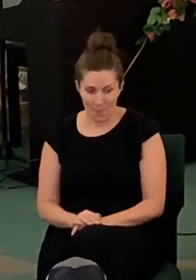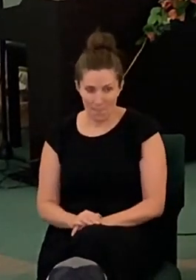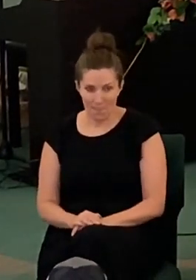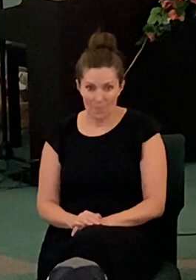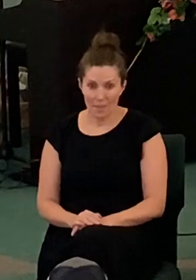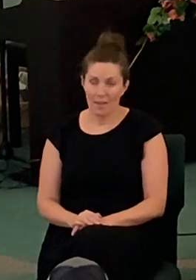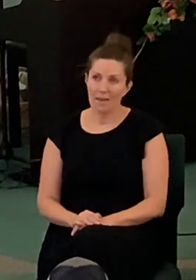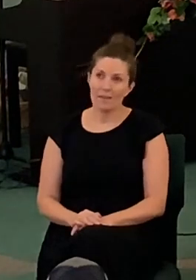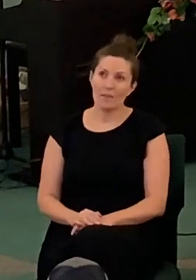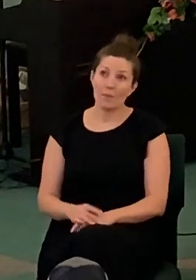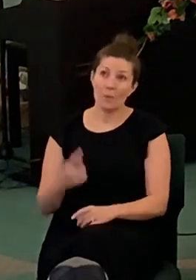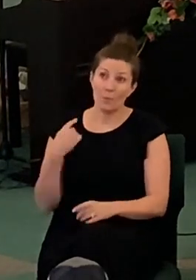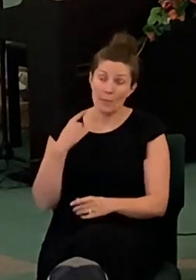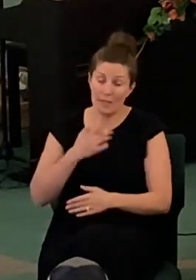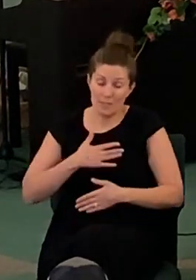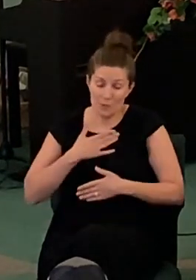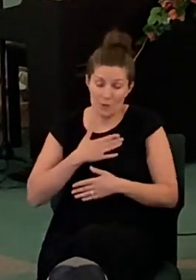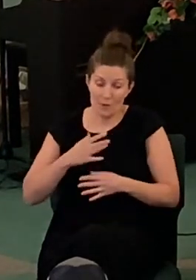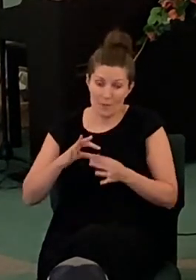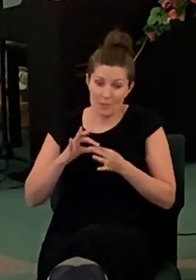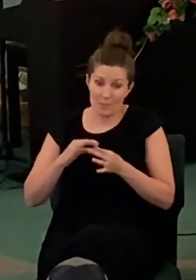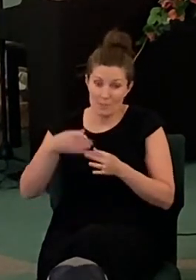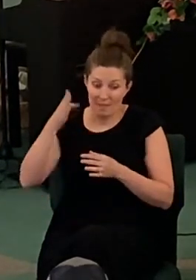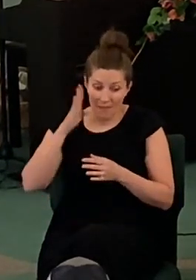with God and with one another.